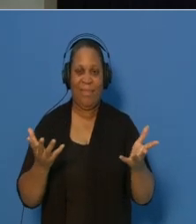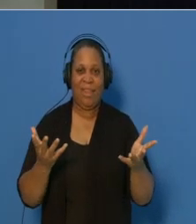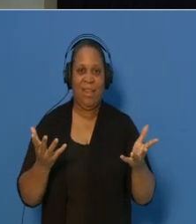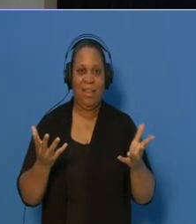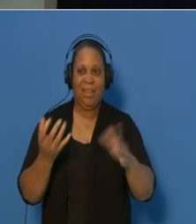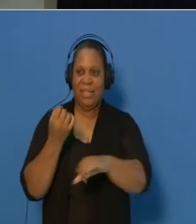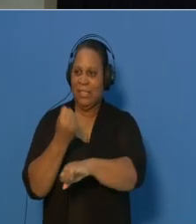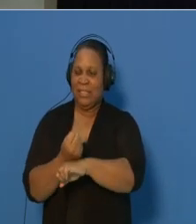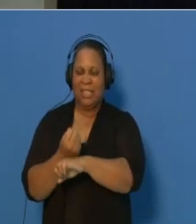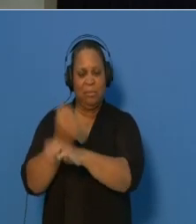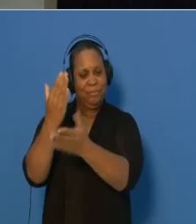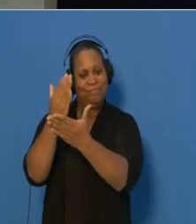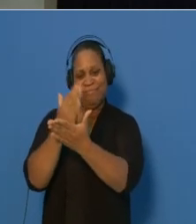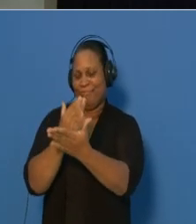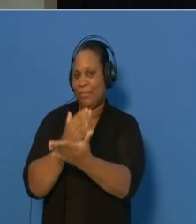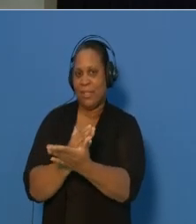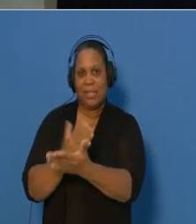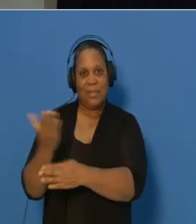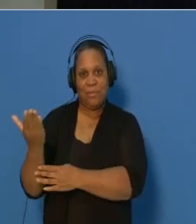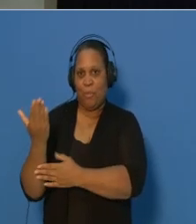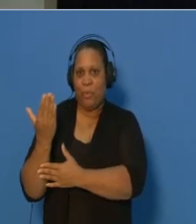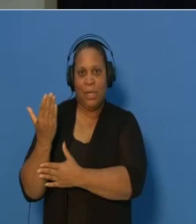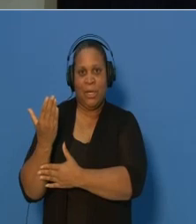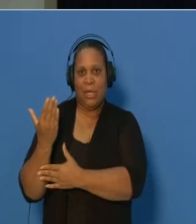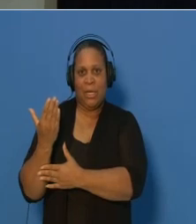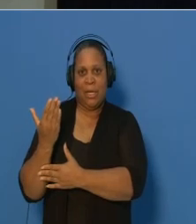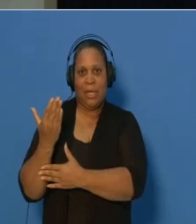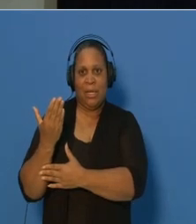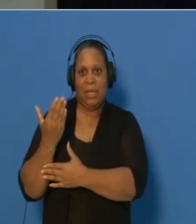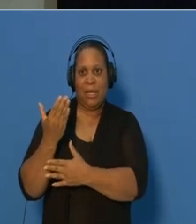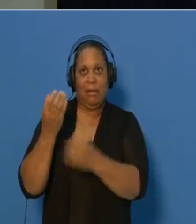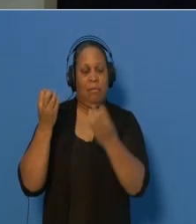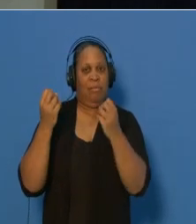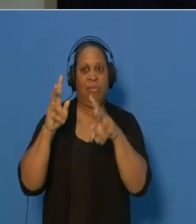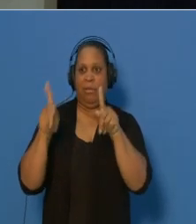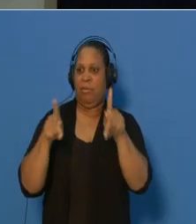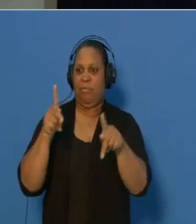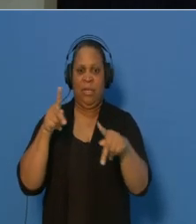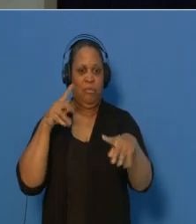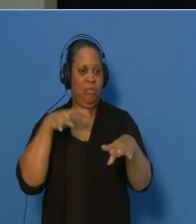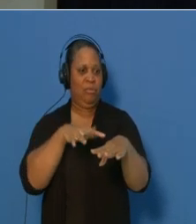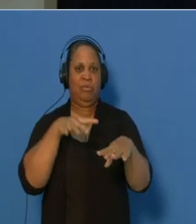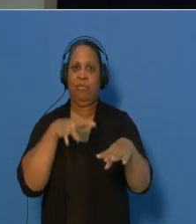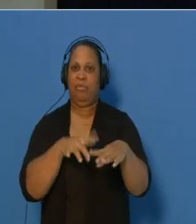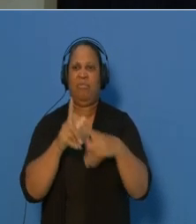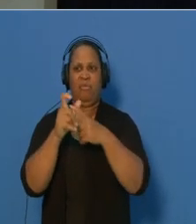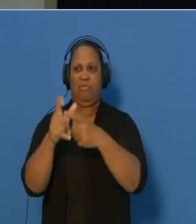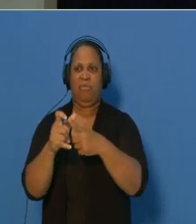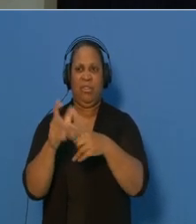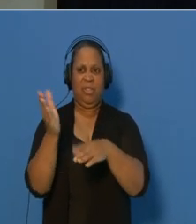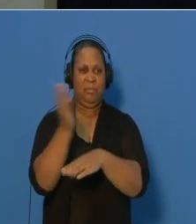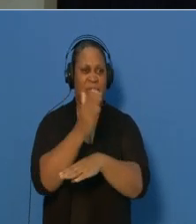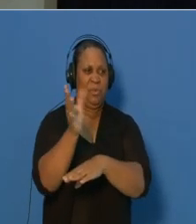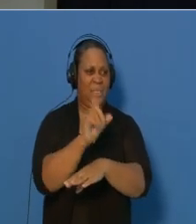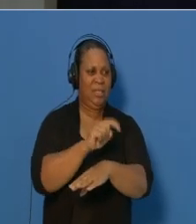the shelter-in-place guidelines. This morning, there were several people out on the beach running between 7 and 9 o'clock this